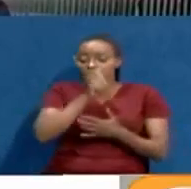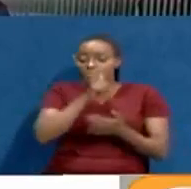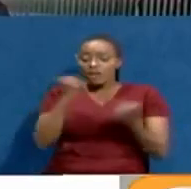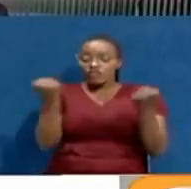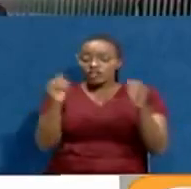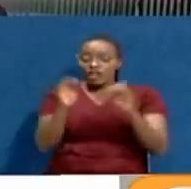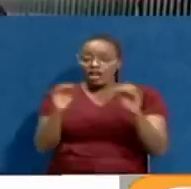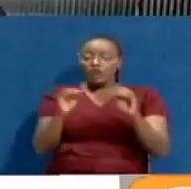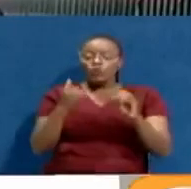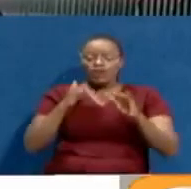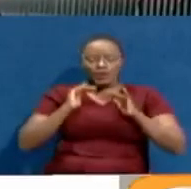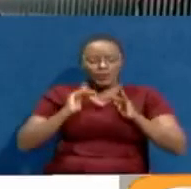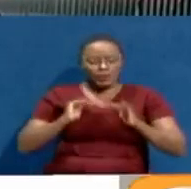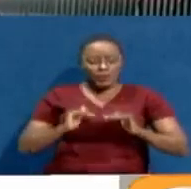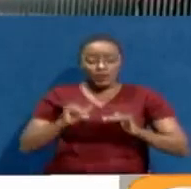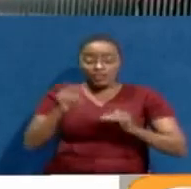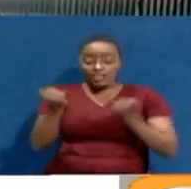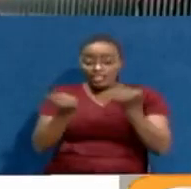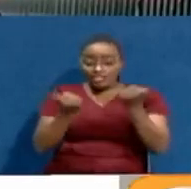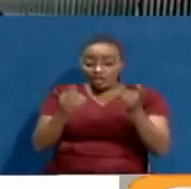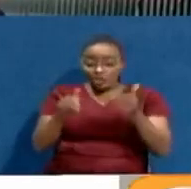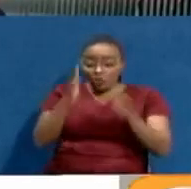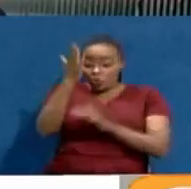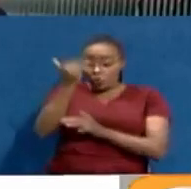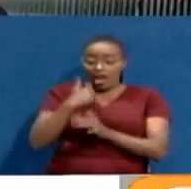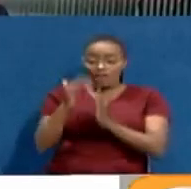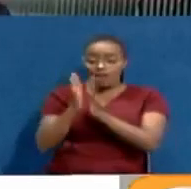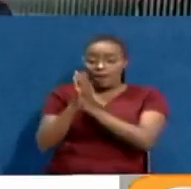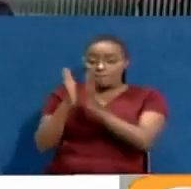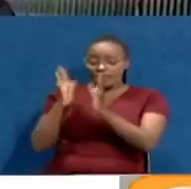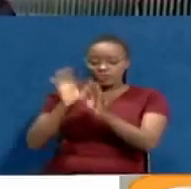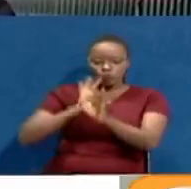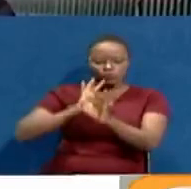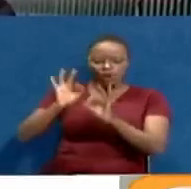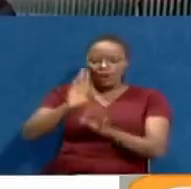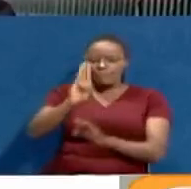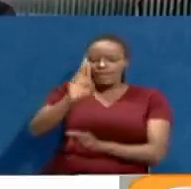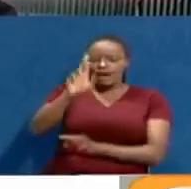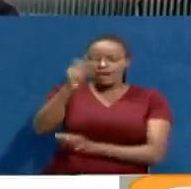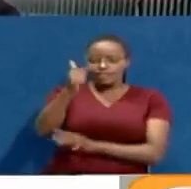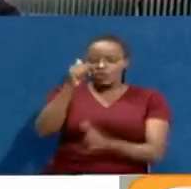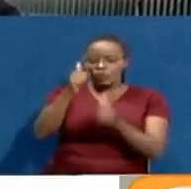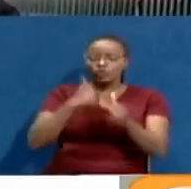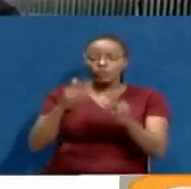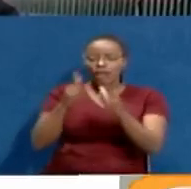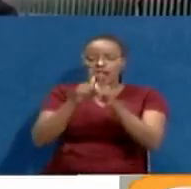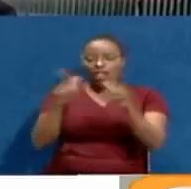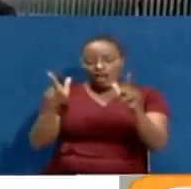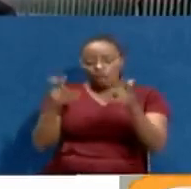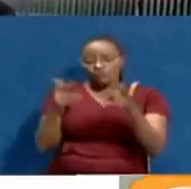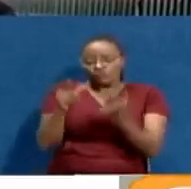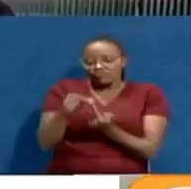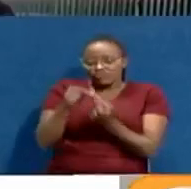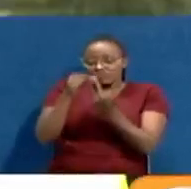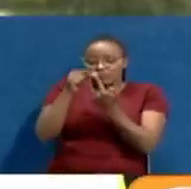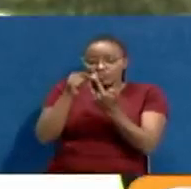kibinafsi watapata afueni kwenye barabara hiyo, kwani kutakuwa na mabasi ya mwendo kasi yatakayopewa nafasi ya